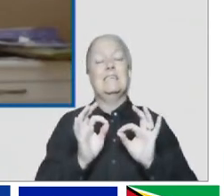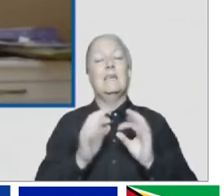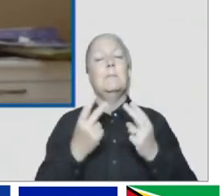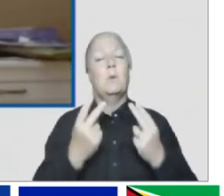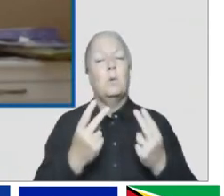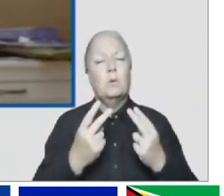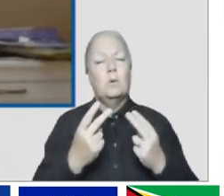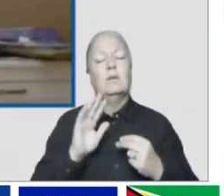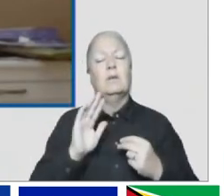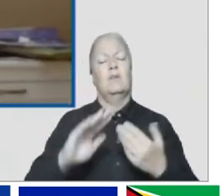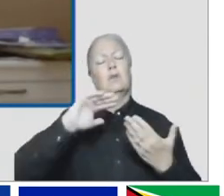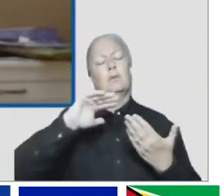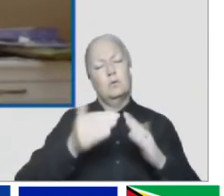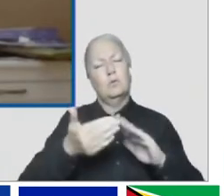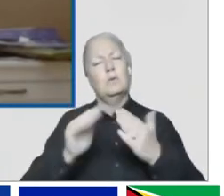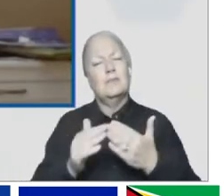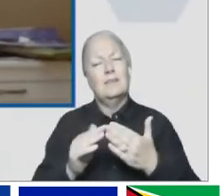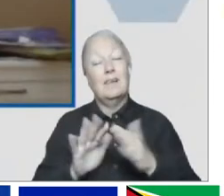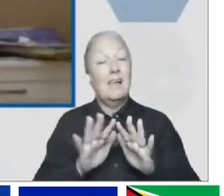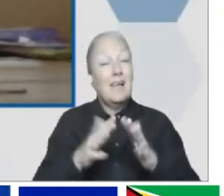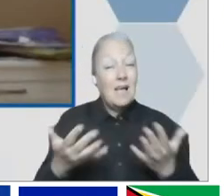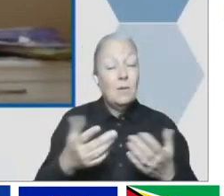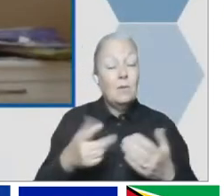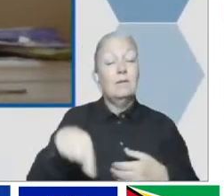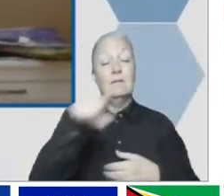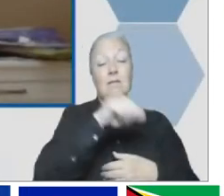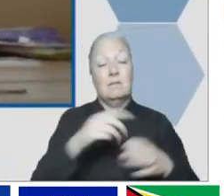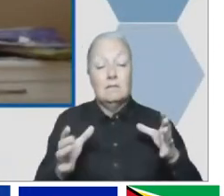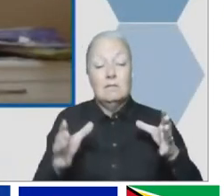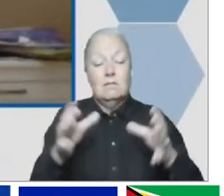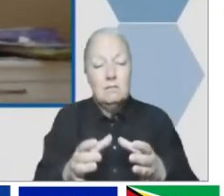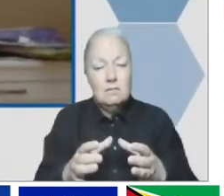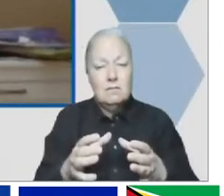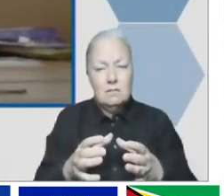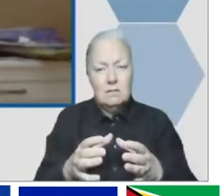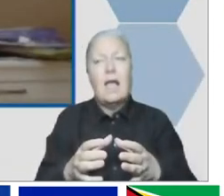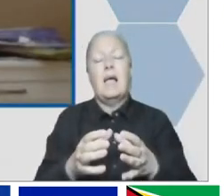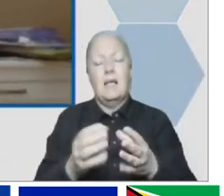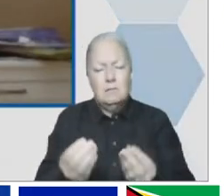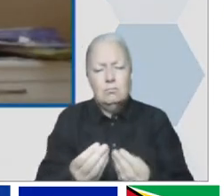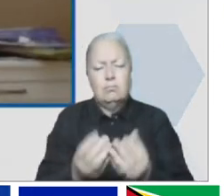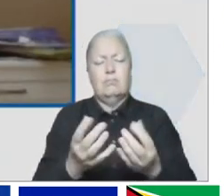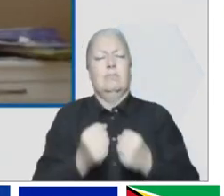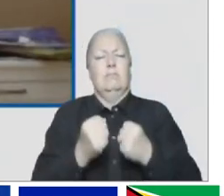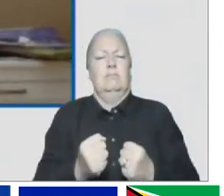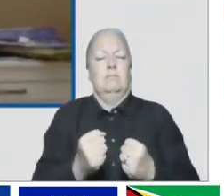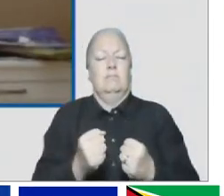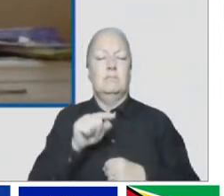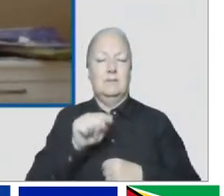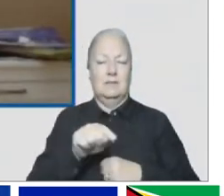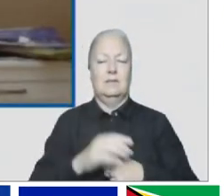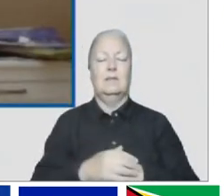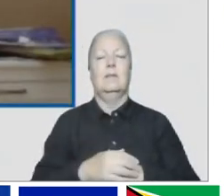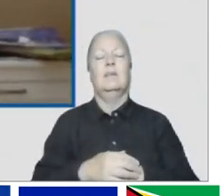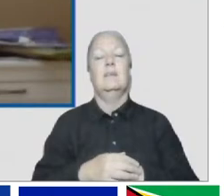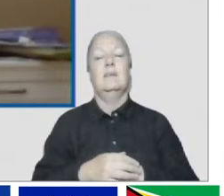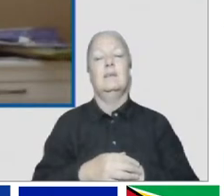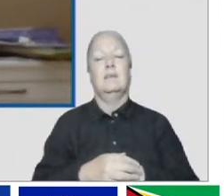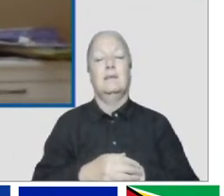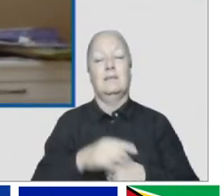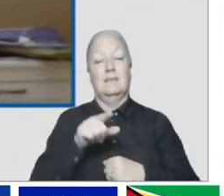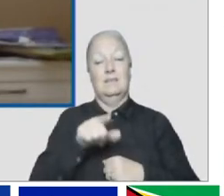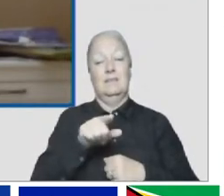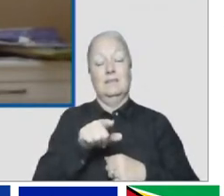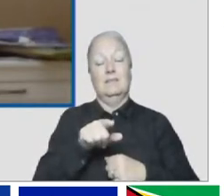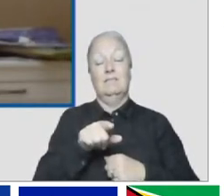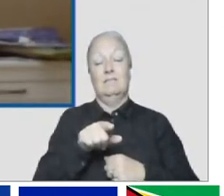all come together to build that resilience, which is actually important. So that is what we need to orient it to the involvement of the communities